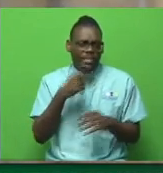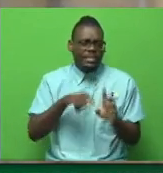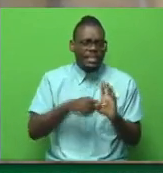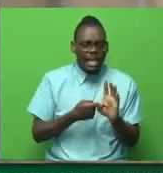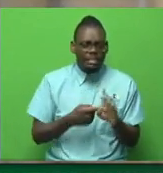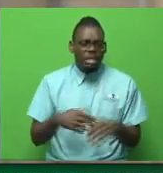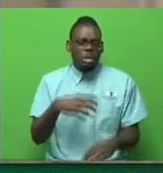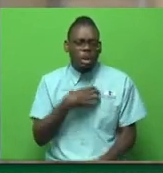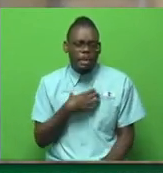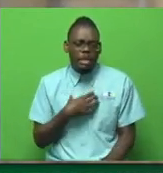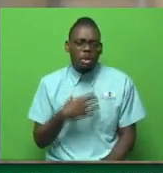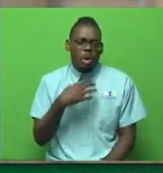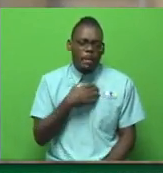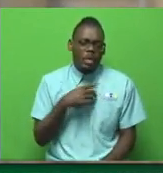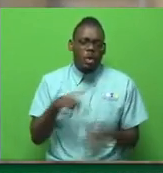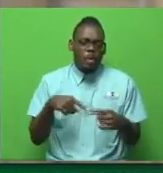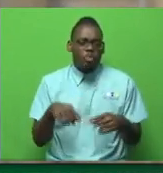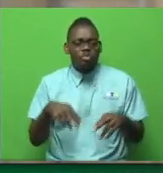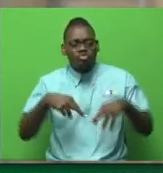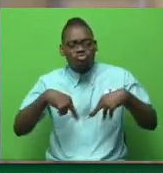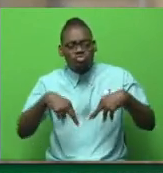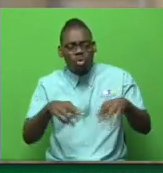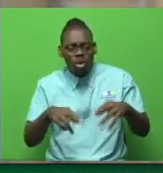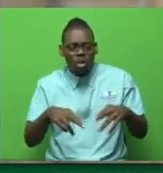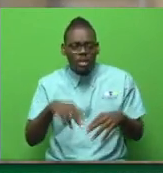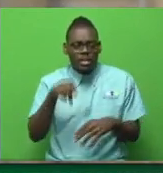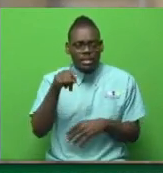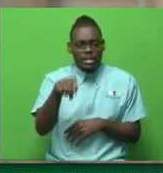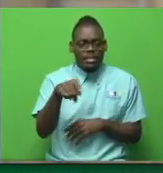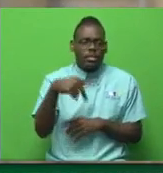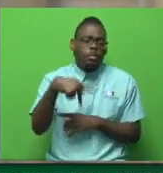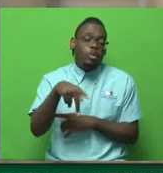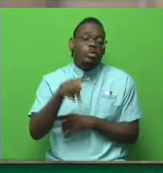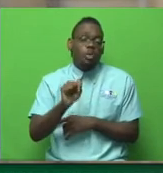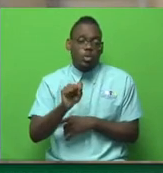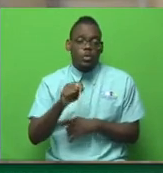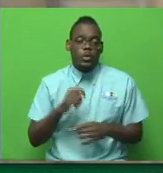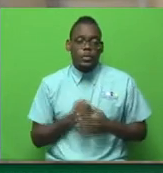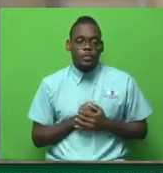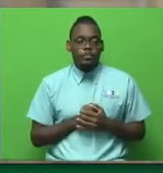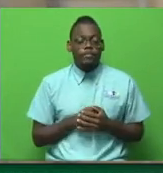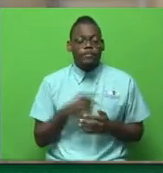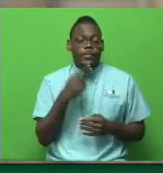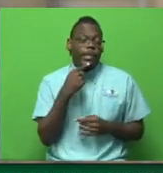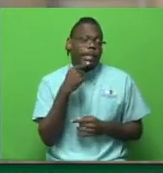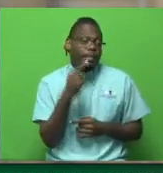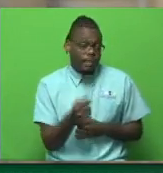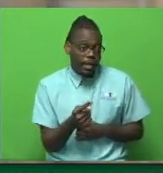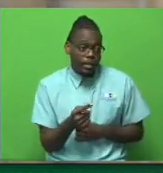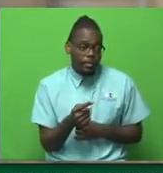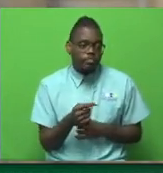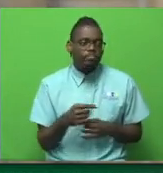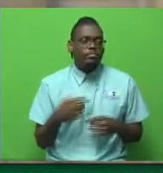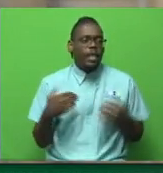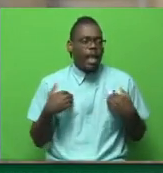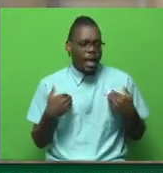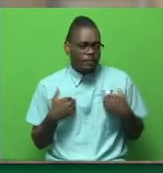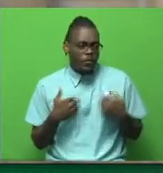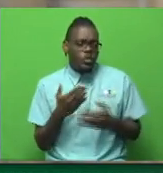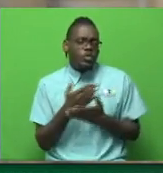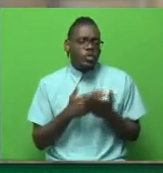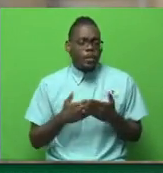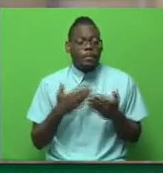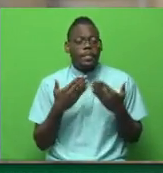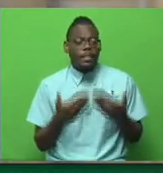roads and drainage within his constituency let me remind the good member from Princess town that there's something called the princess Town